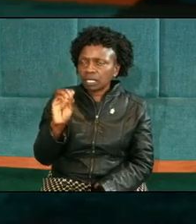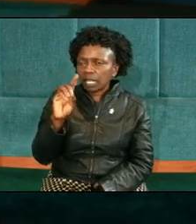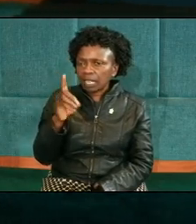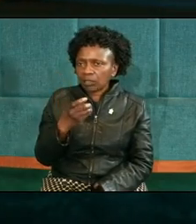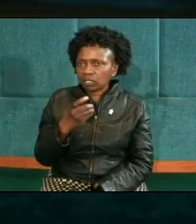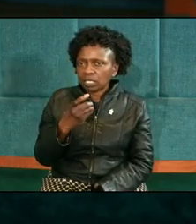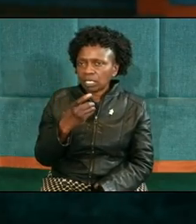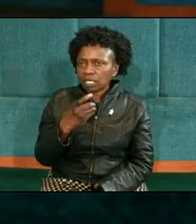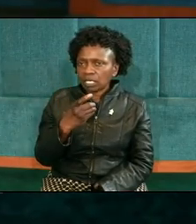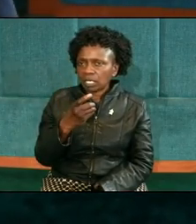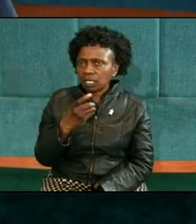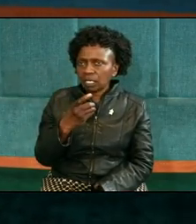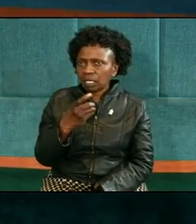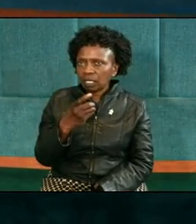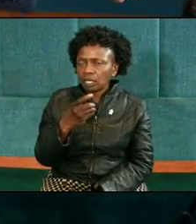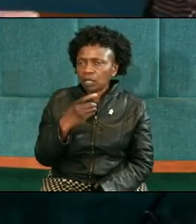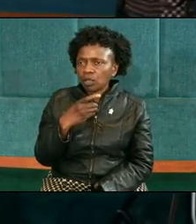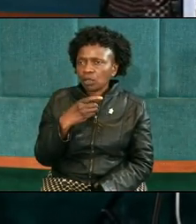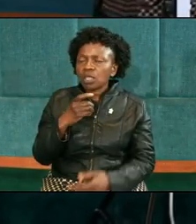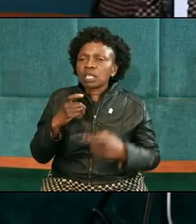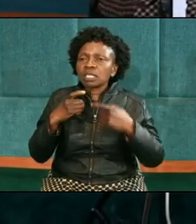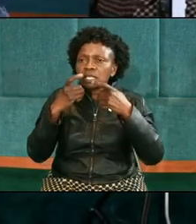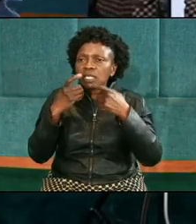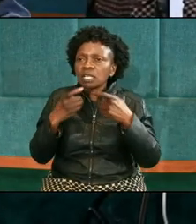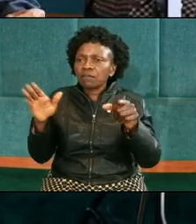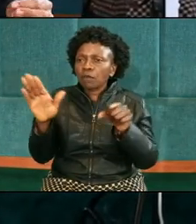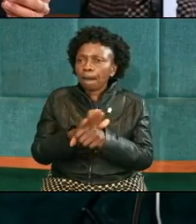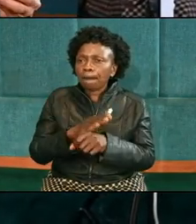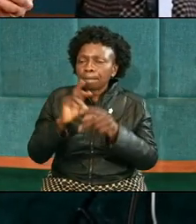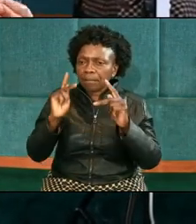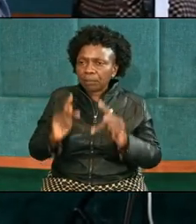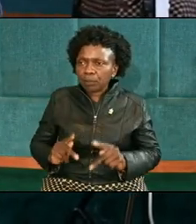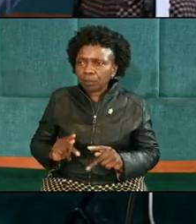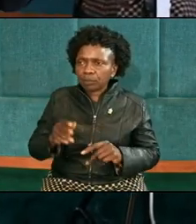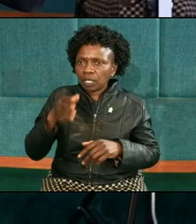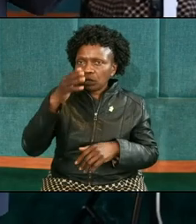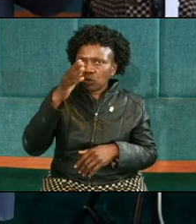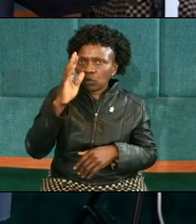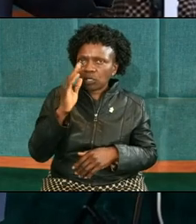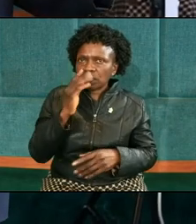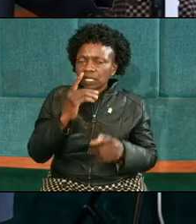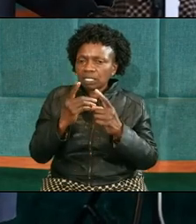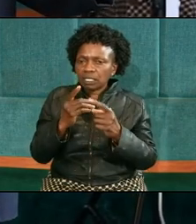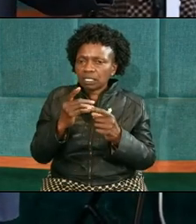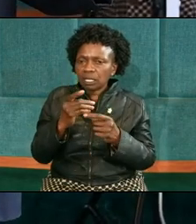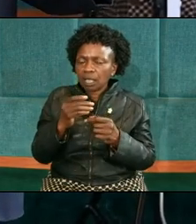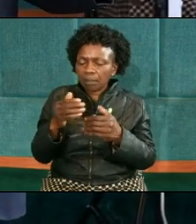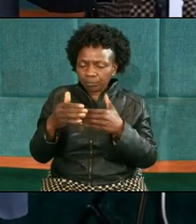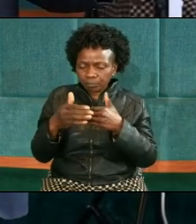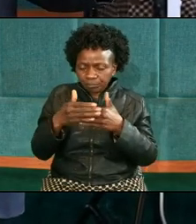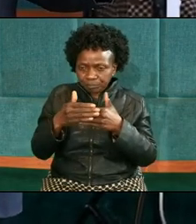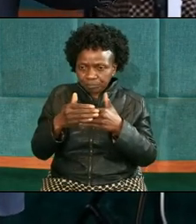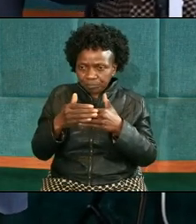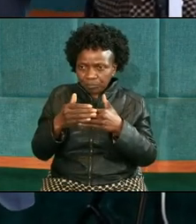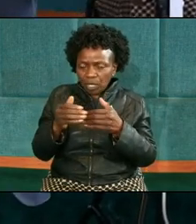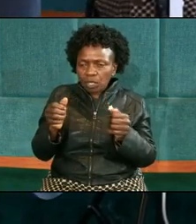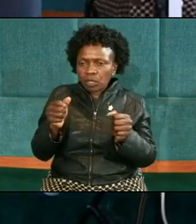120,000 wicked people down there. And God says, "I'm about to do something against the